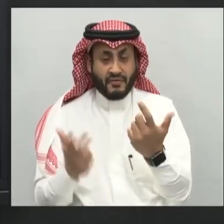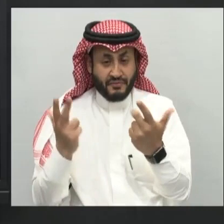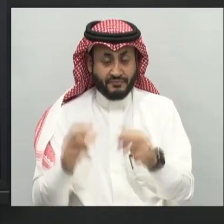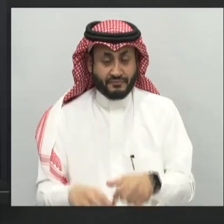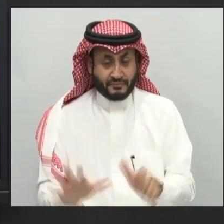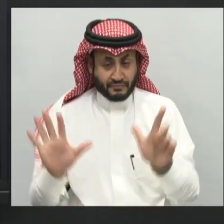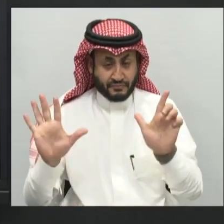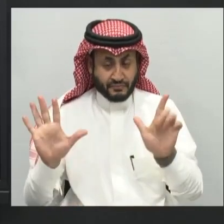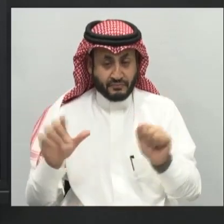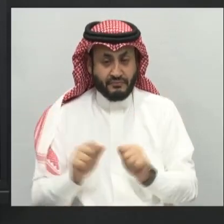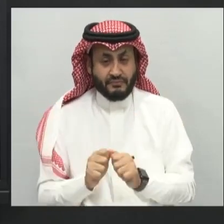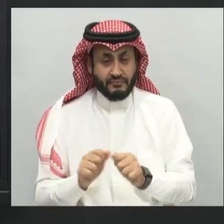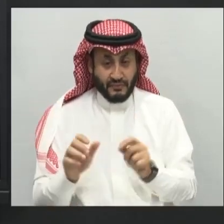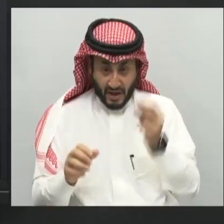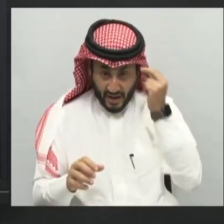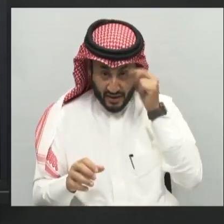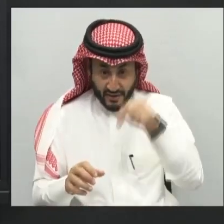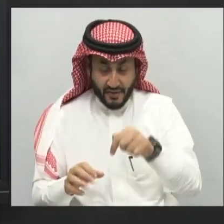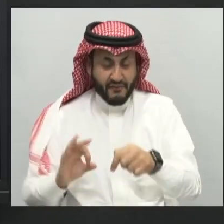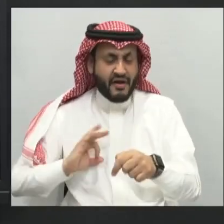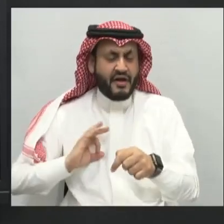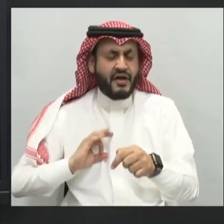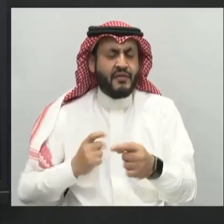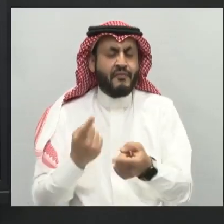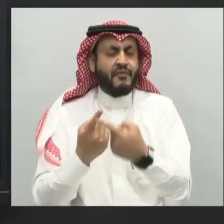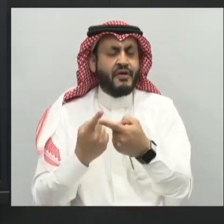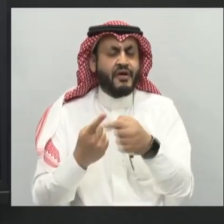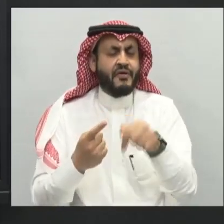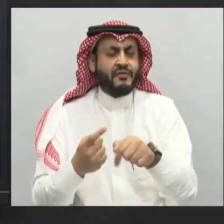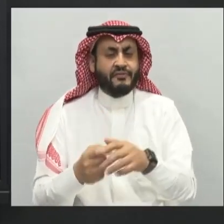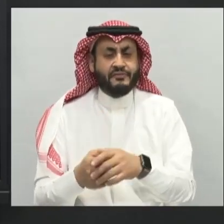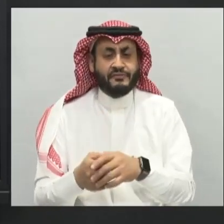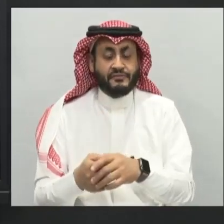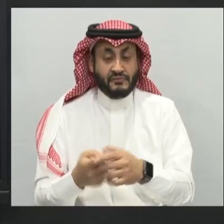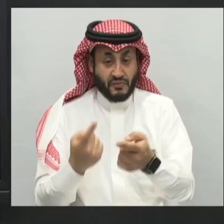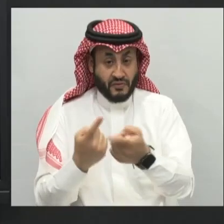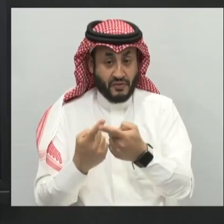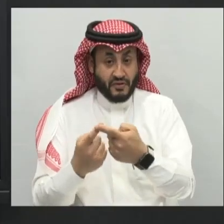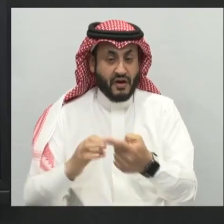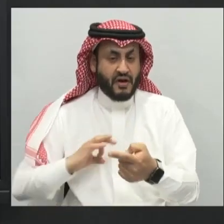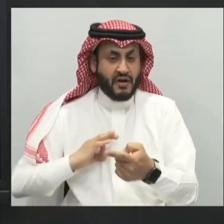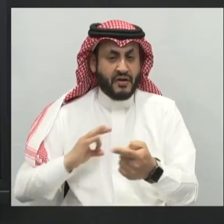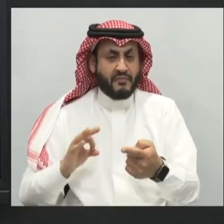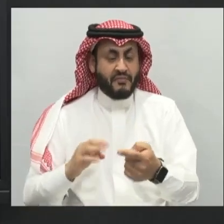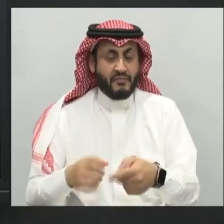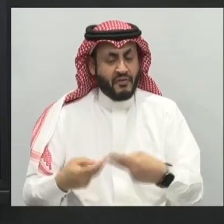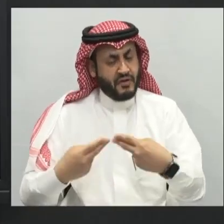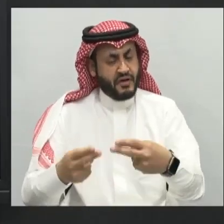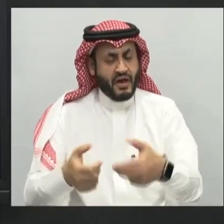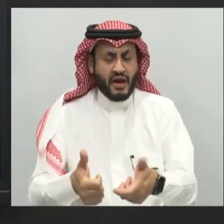what day do you like? Is there a special day that you go out and play with your friends? Or maybe one day that your mom lets you play video